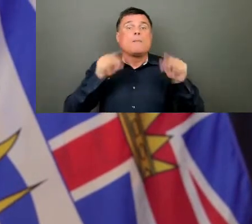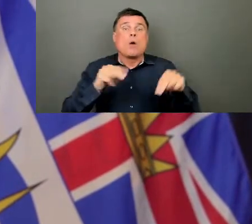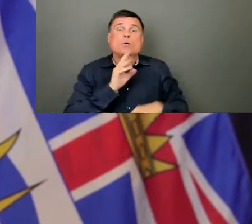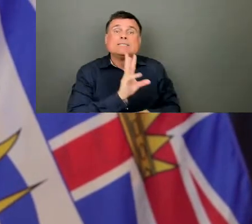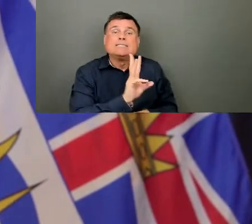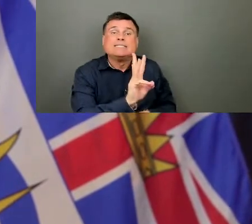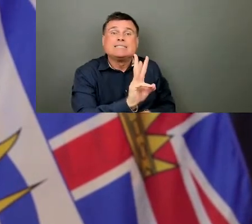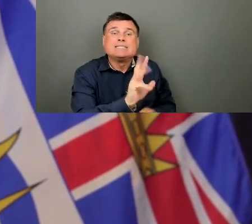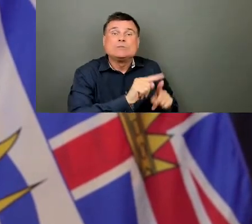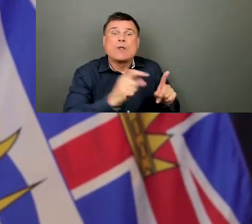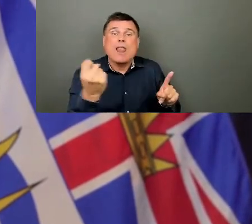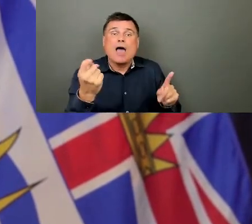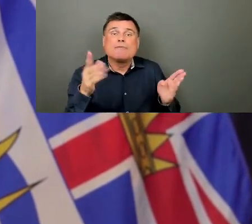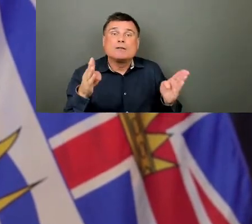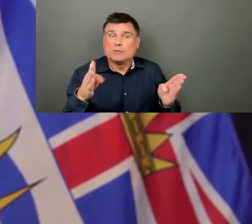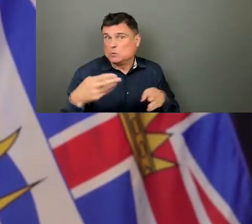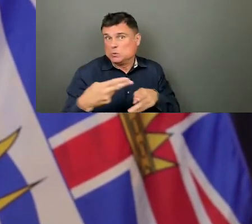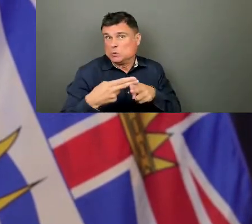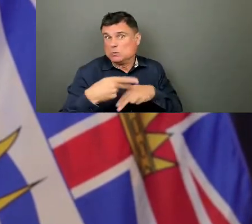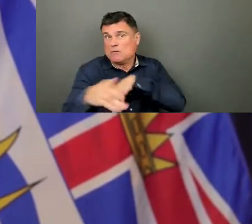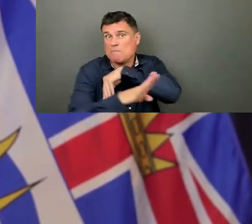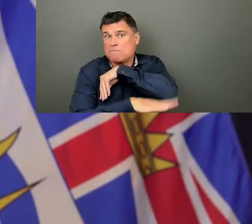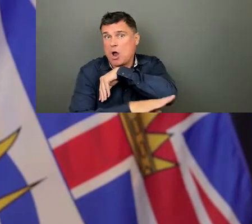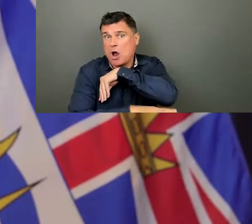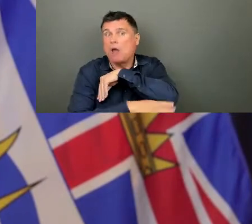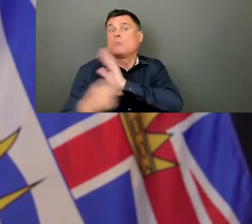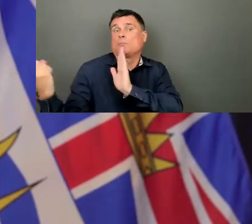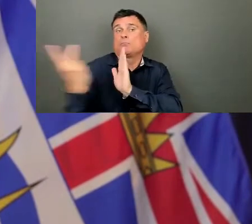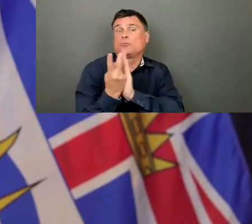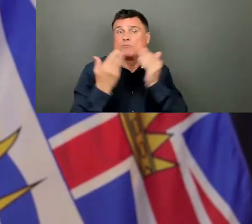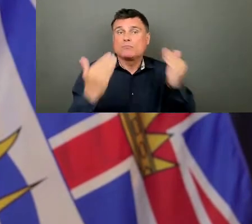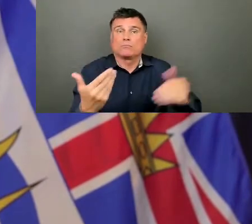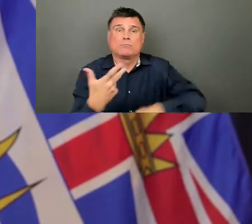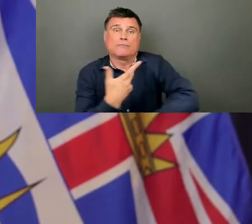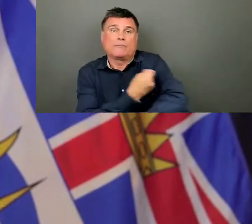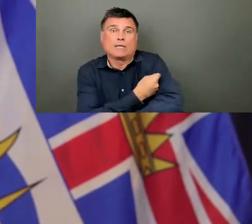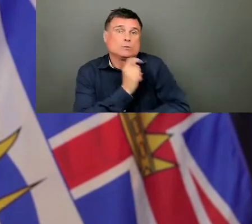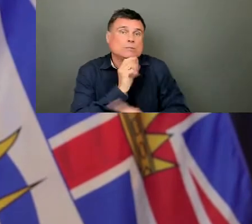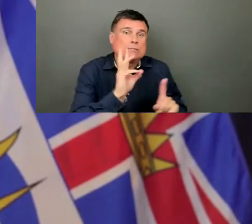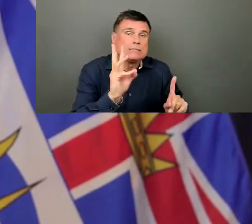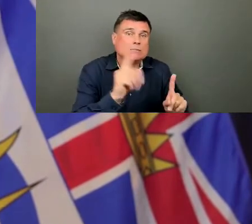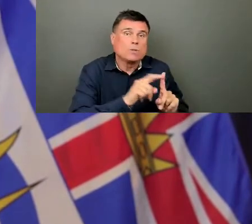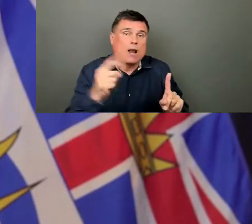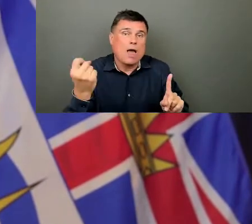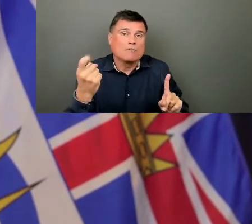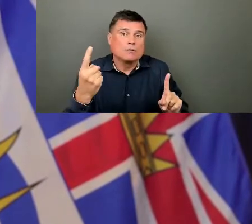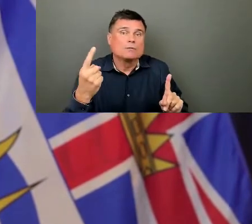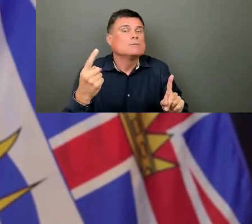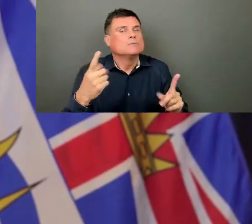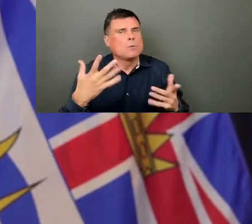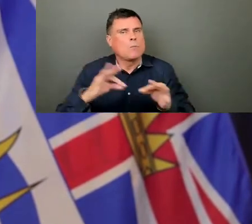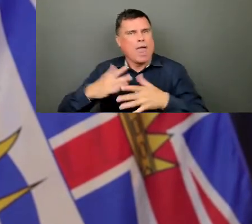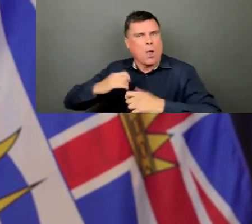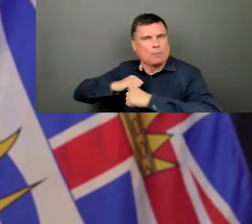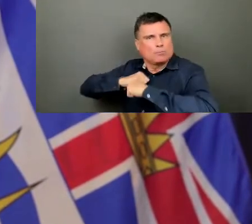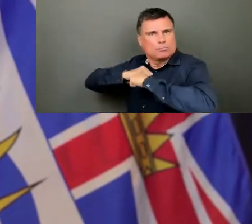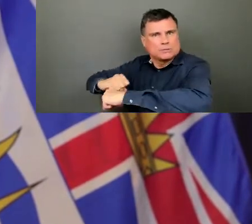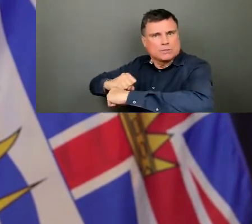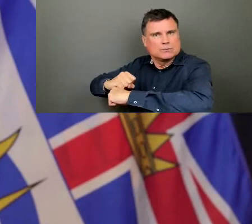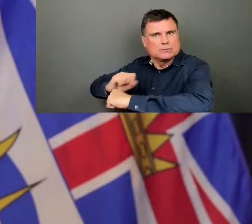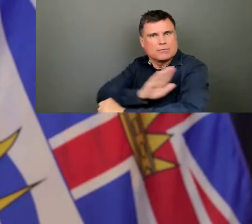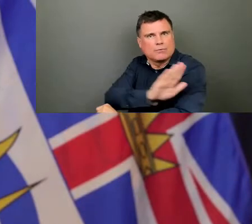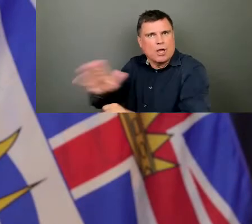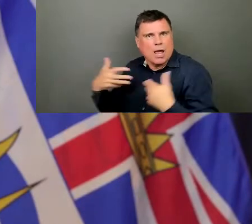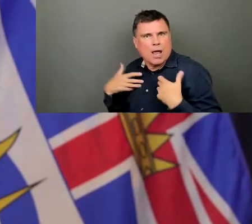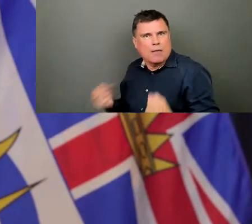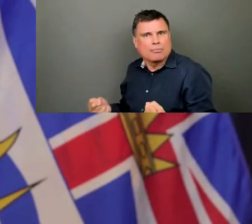level of immunization is in the population, and take an action that's proportionate to the risk. So